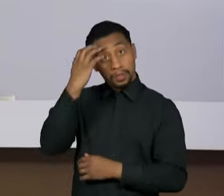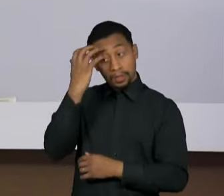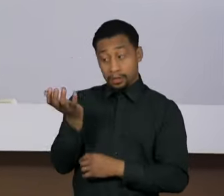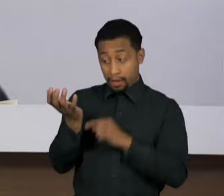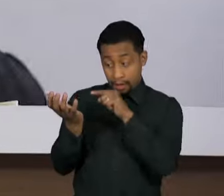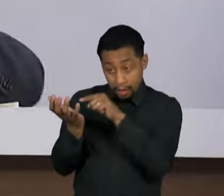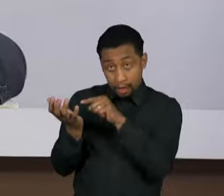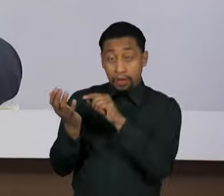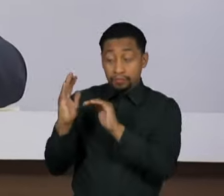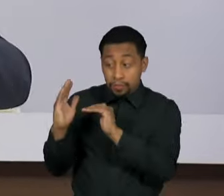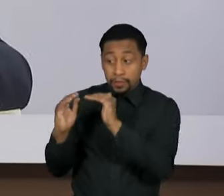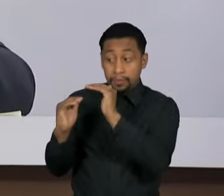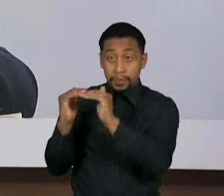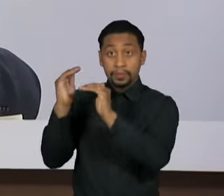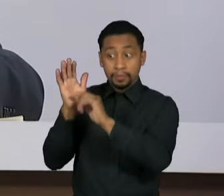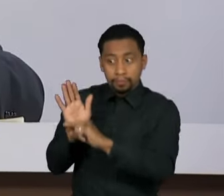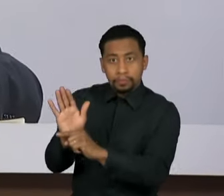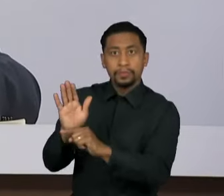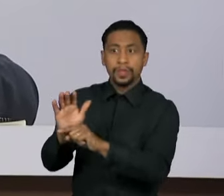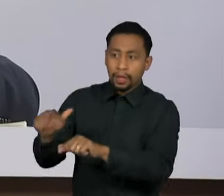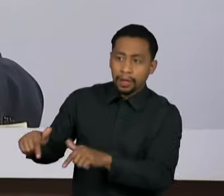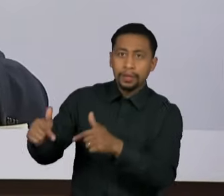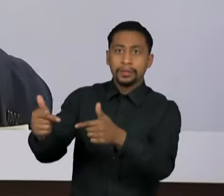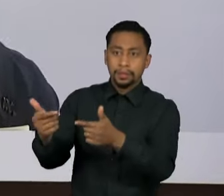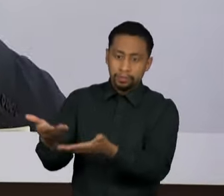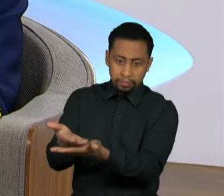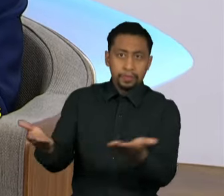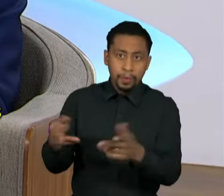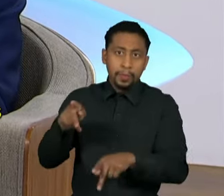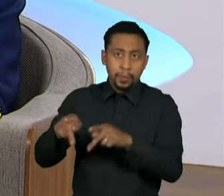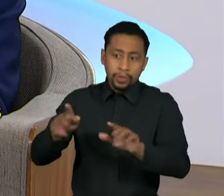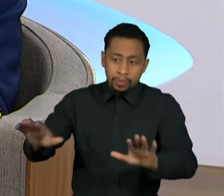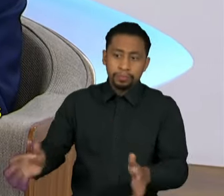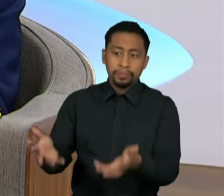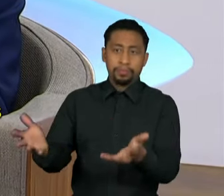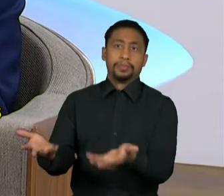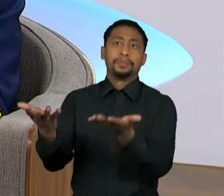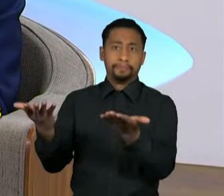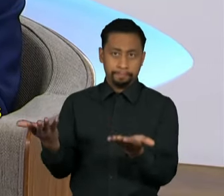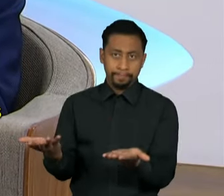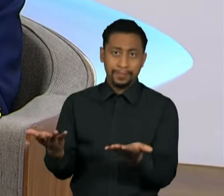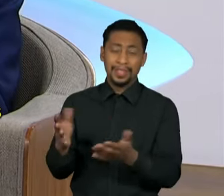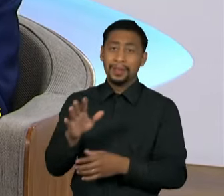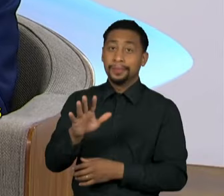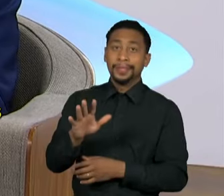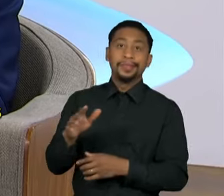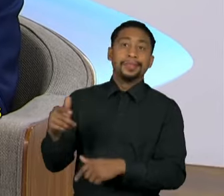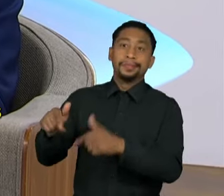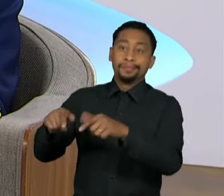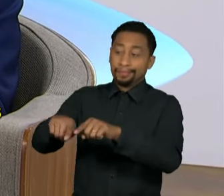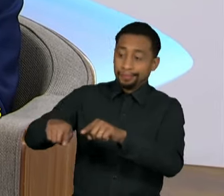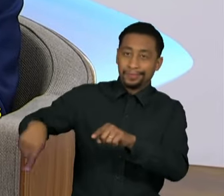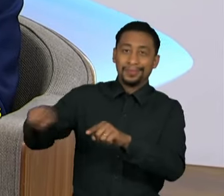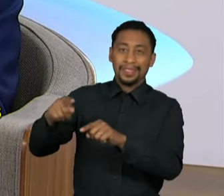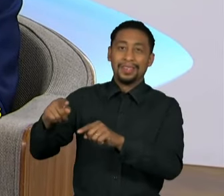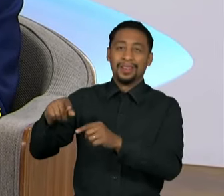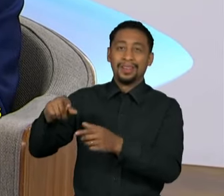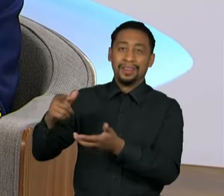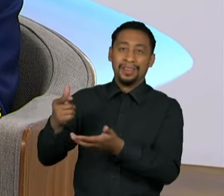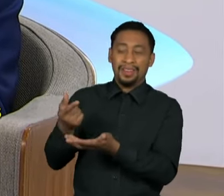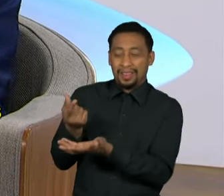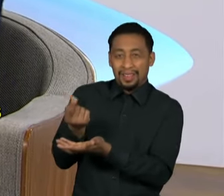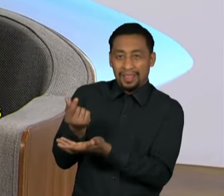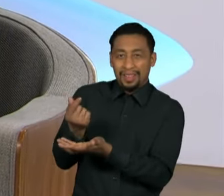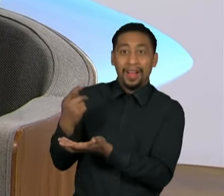public purposes. And to do that, we can't just assume that the Silicon Valley tech entrepreneurs and